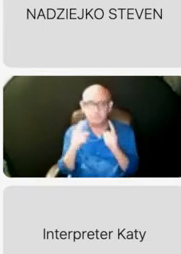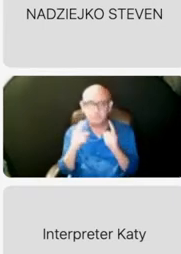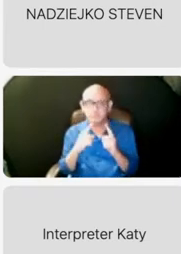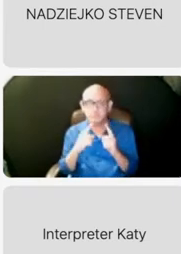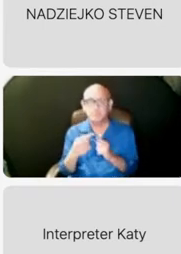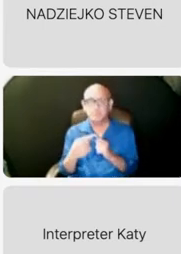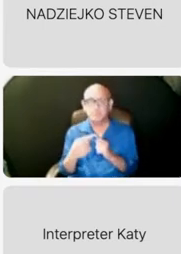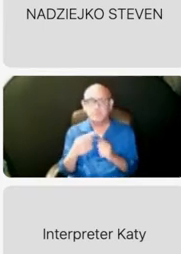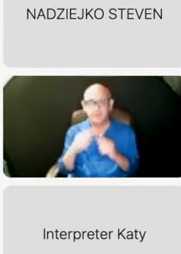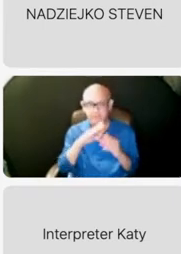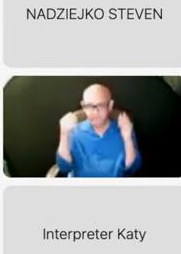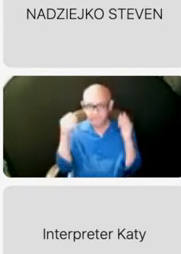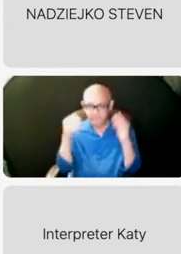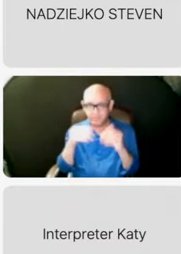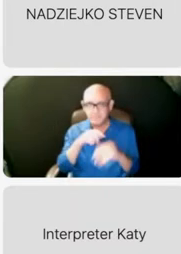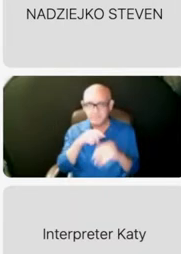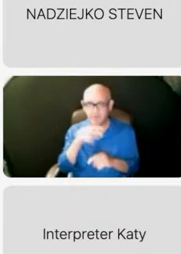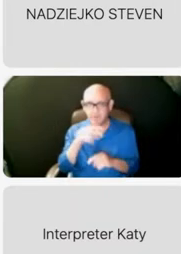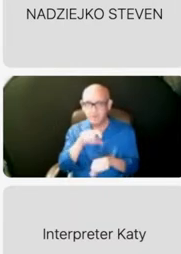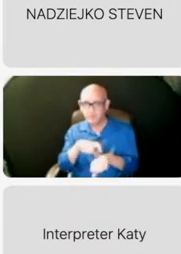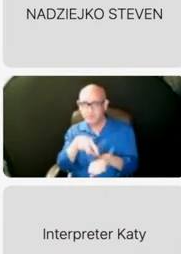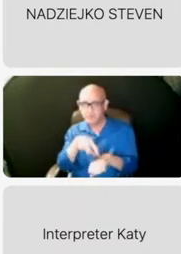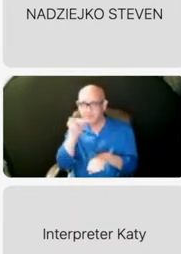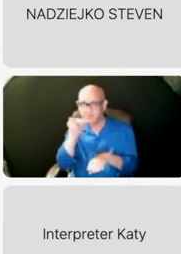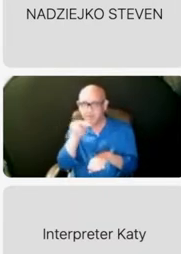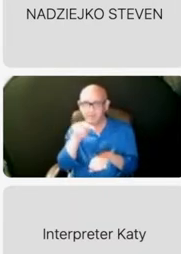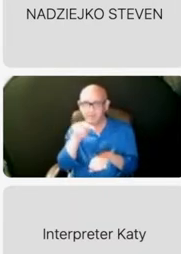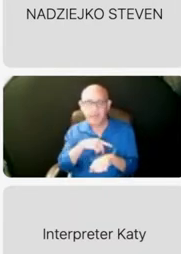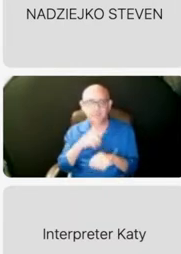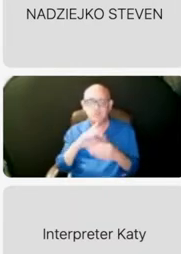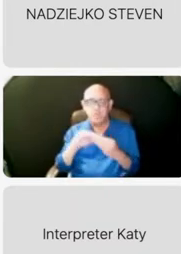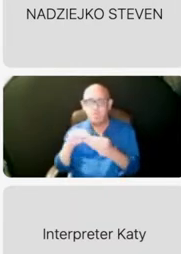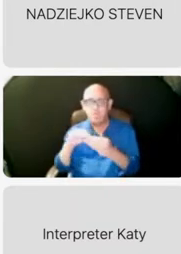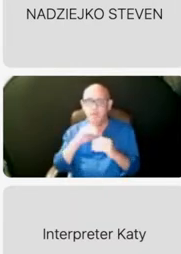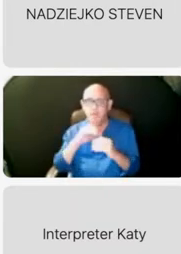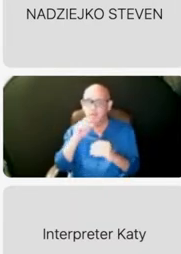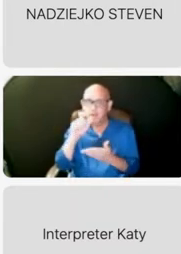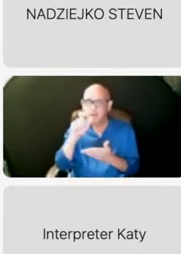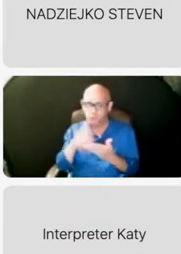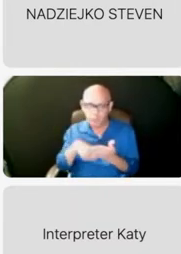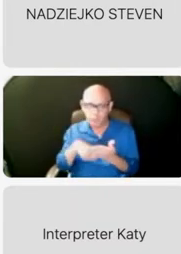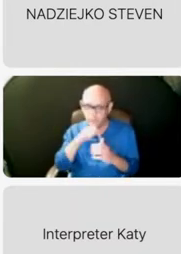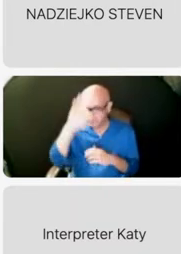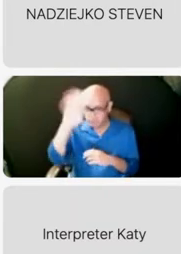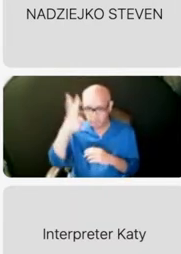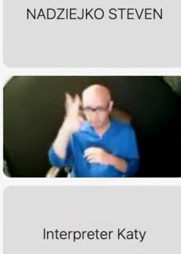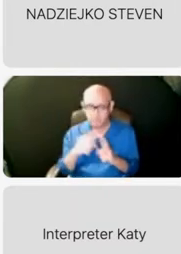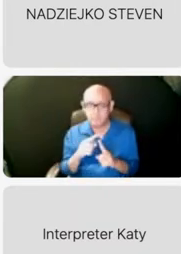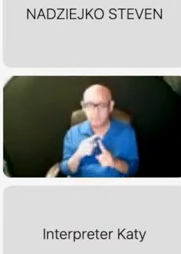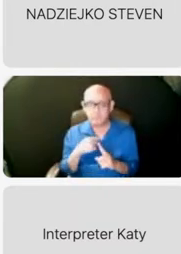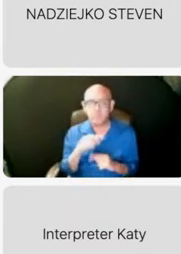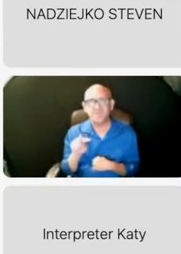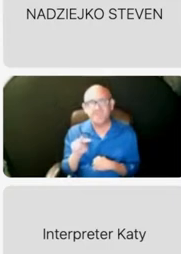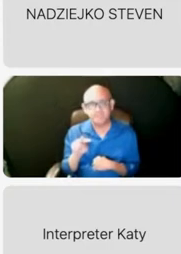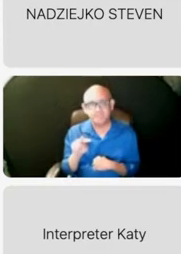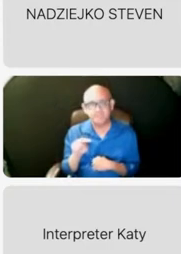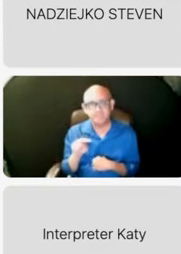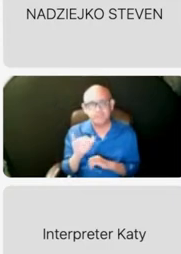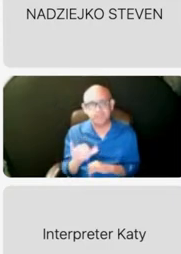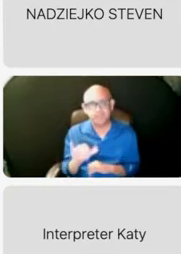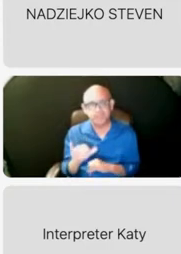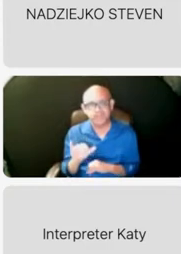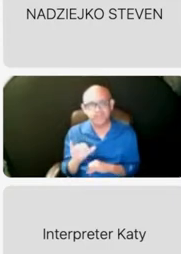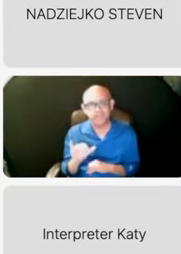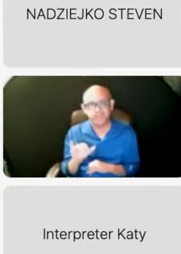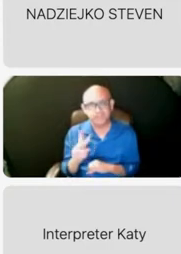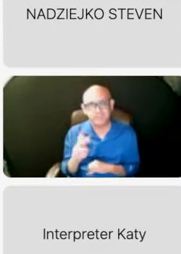watching how much time i do this and i do this off the cuff with not anything written well that was so interesting oh so what's sad is you guys